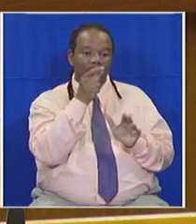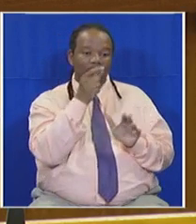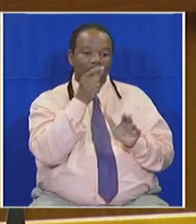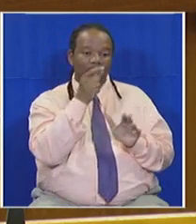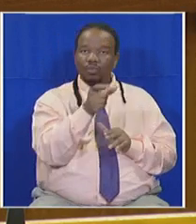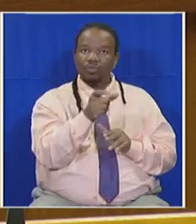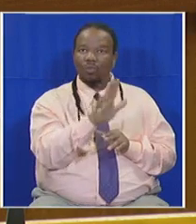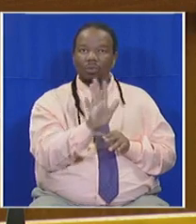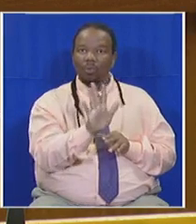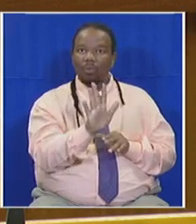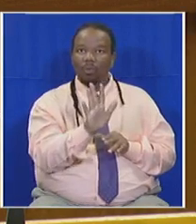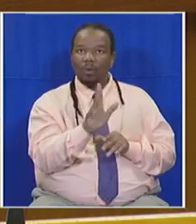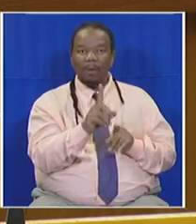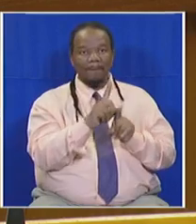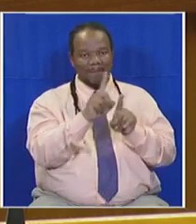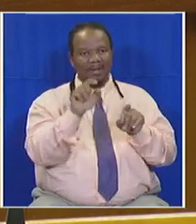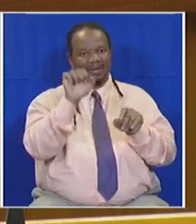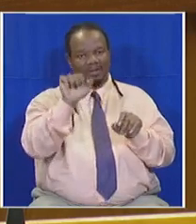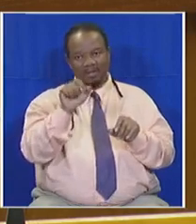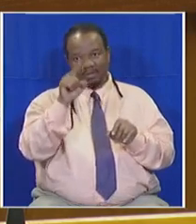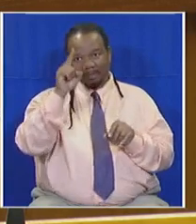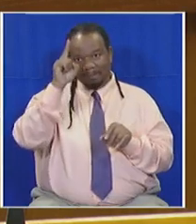on tribalism.